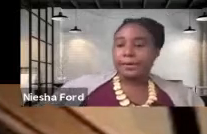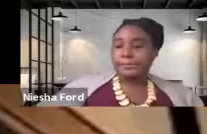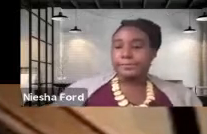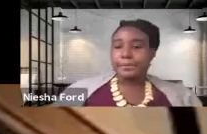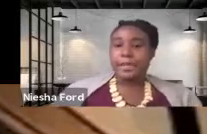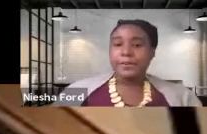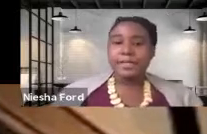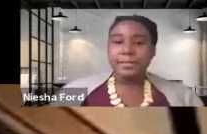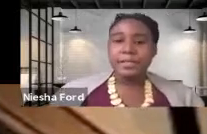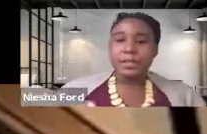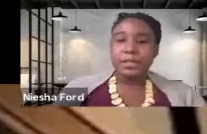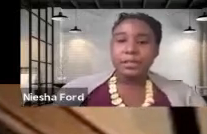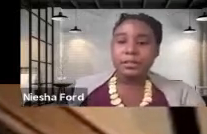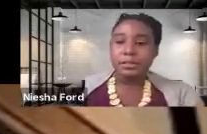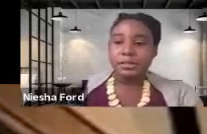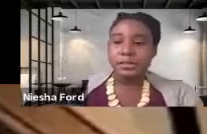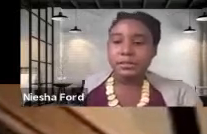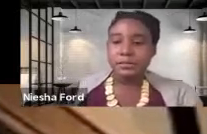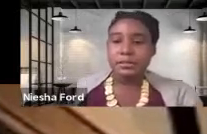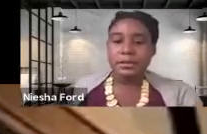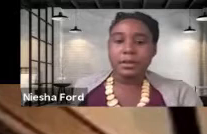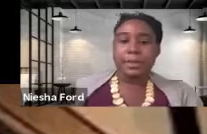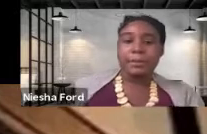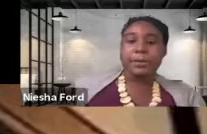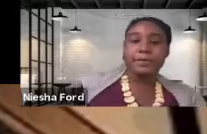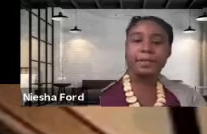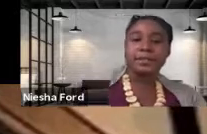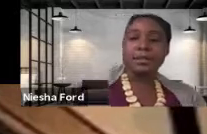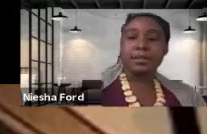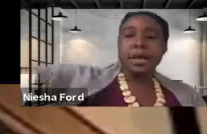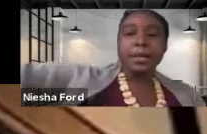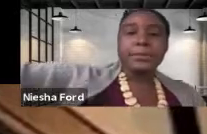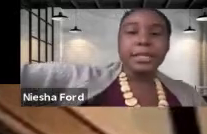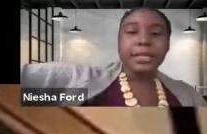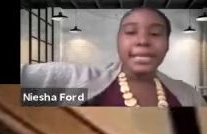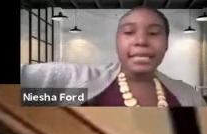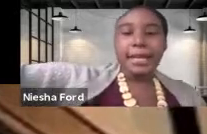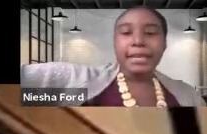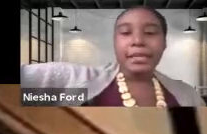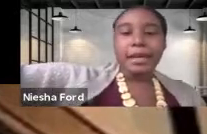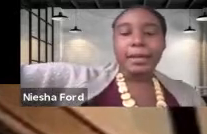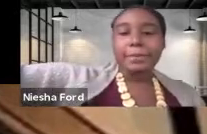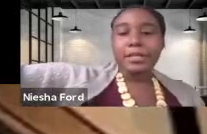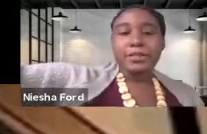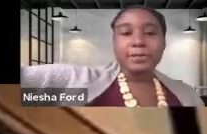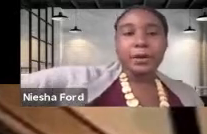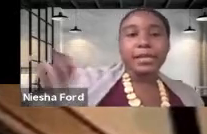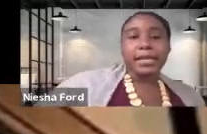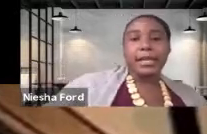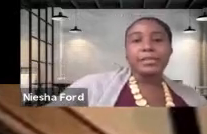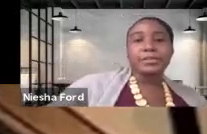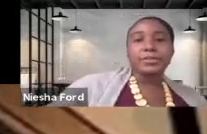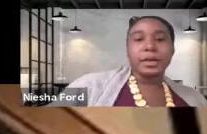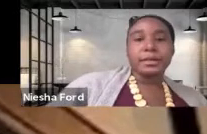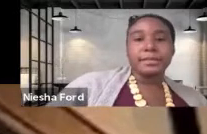All right. Can everybody see my screen? Okay, perfect. So like I said, I'm Niesha Ford,